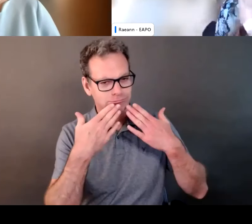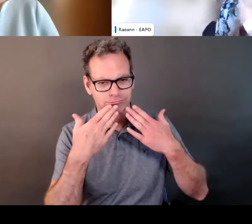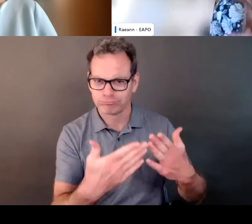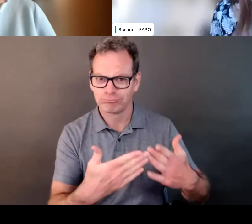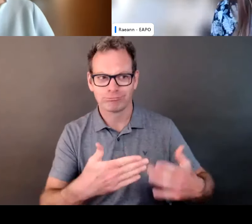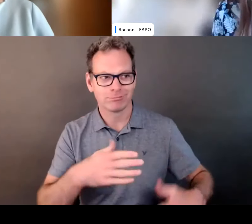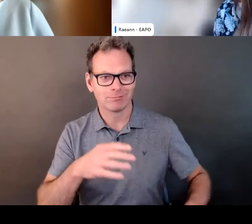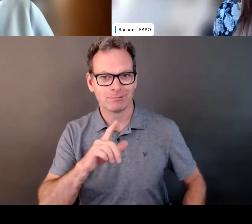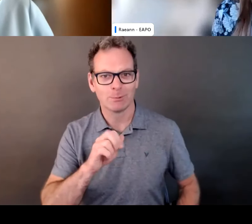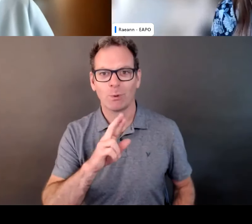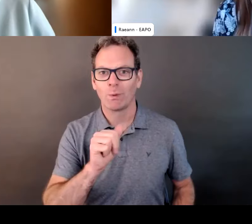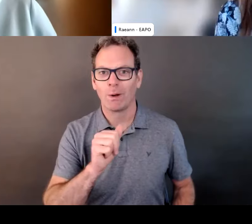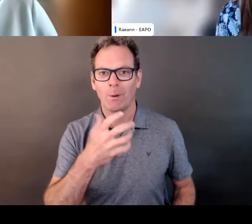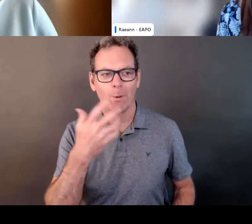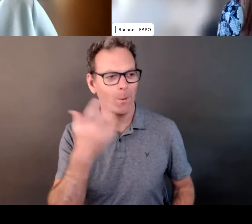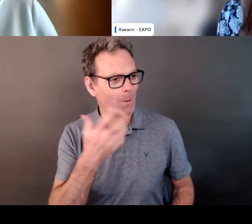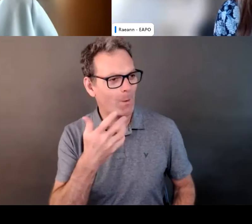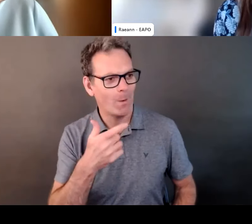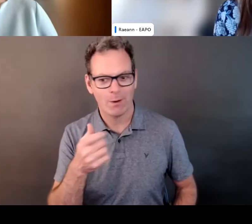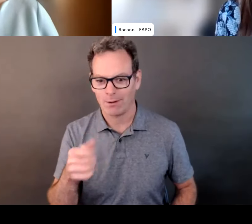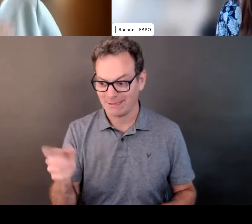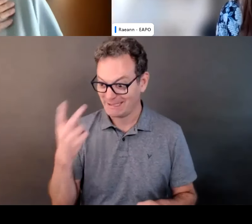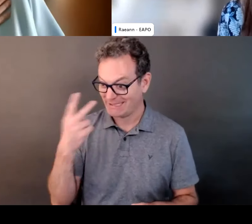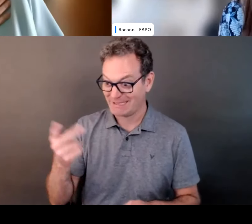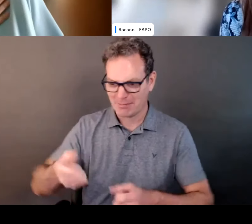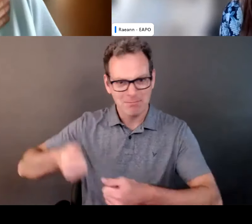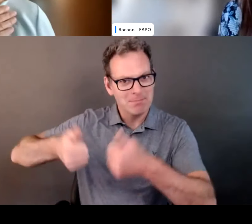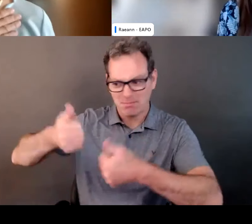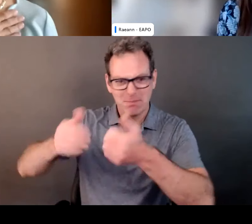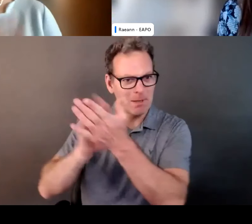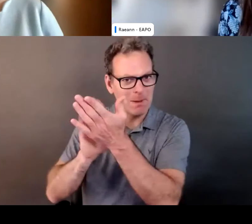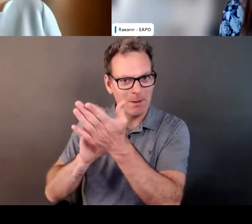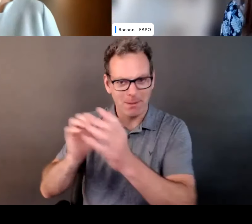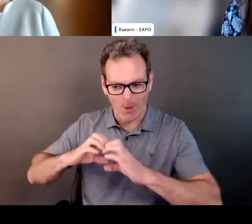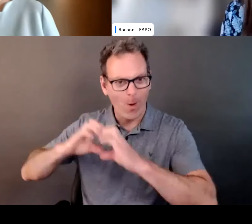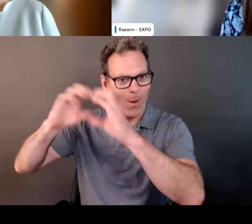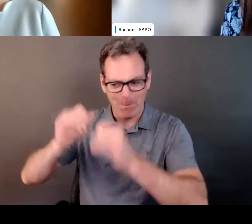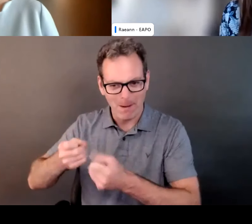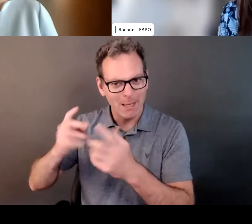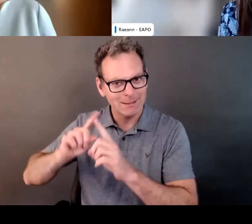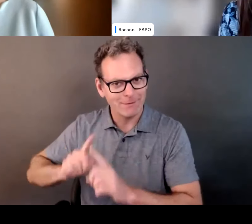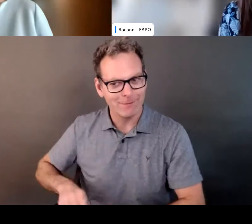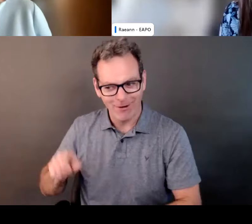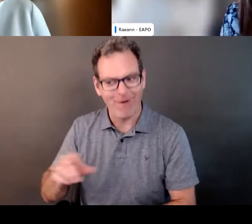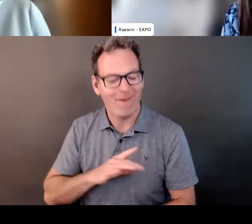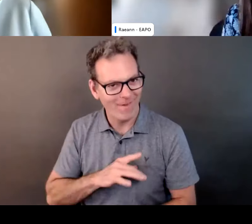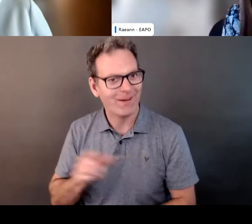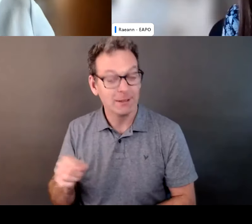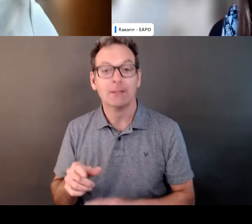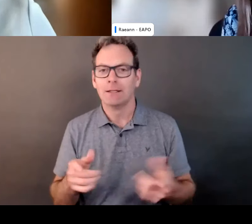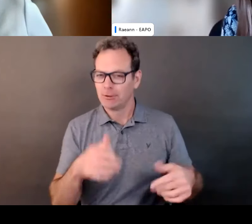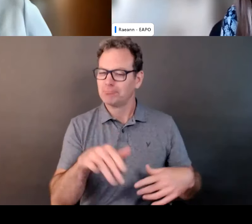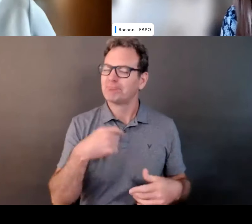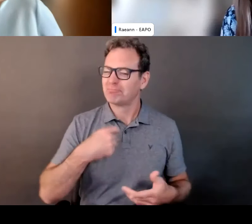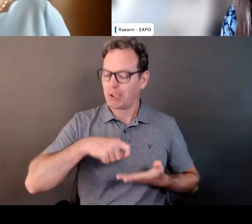Um, lots of emojis coming up there, and sort of thank you for your presentation. It was a really great overview. I was making notes of, I really like the